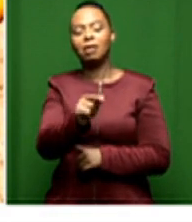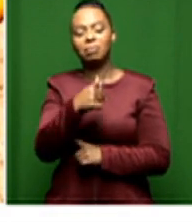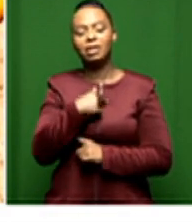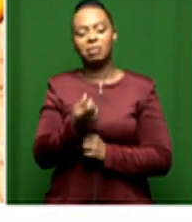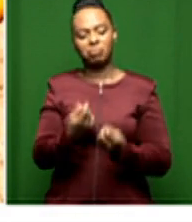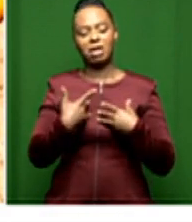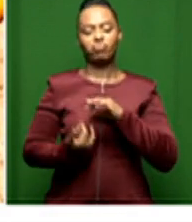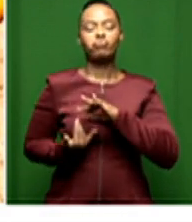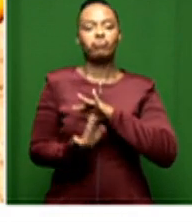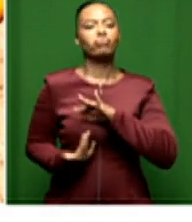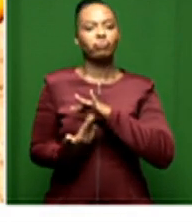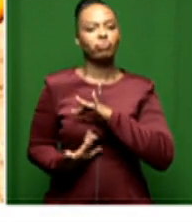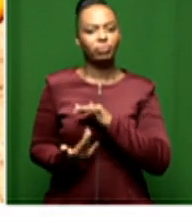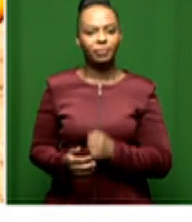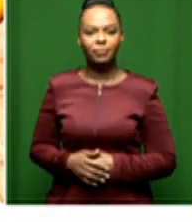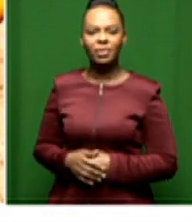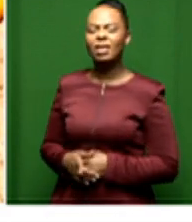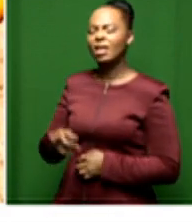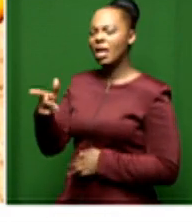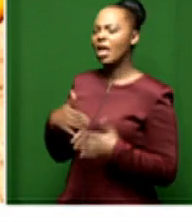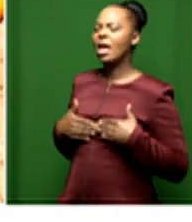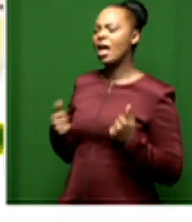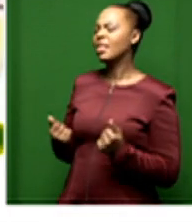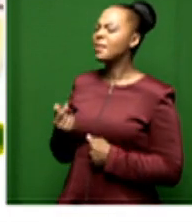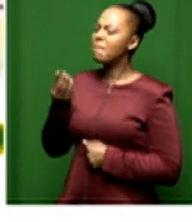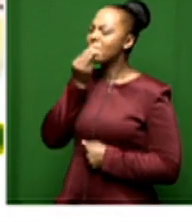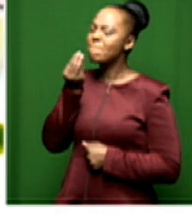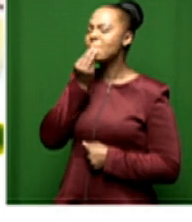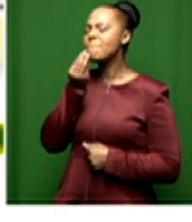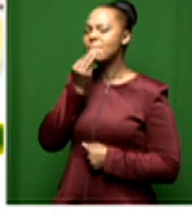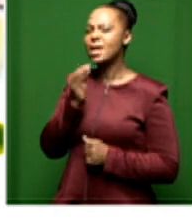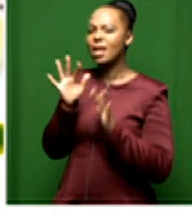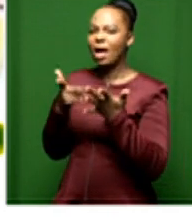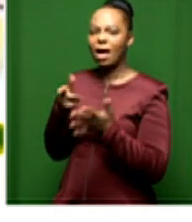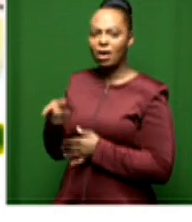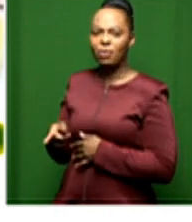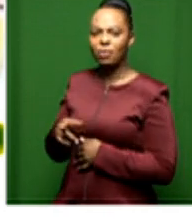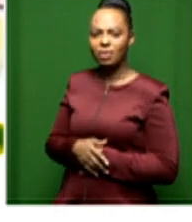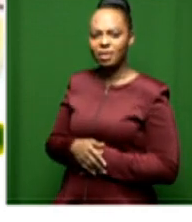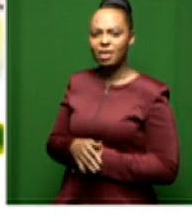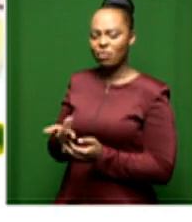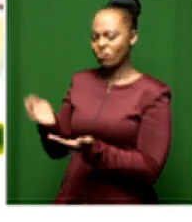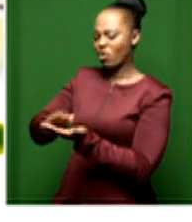would describe a healthy meal and what kind of ingredients must be on the dish to qualify as healthy.